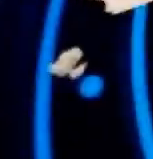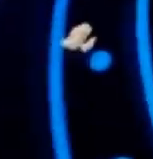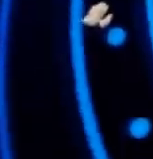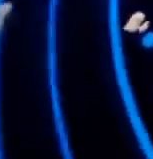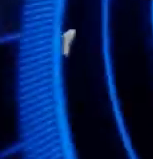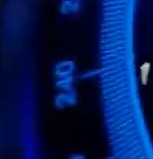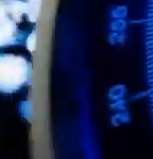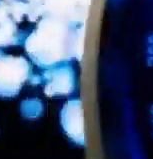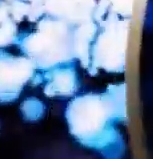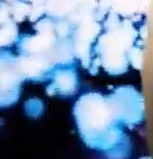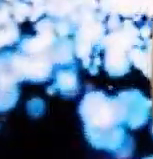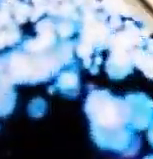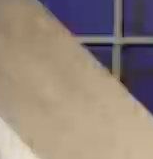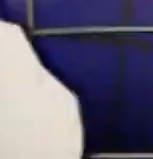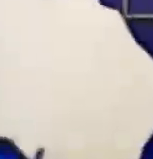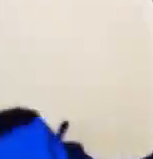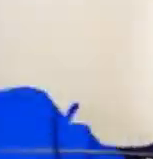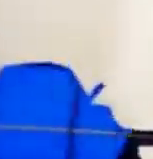nandom.